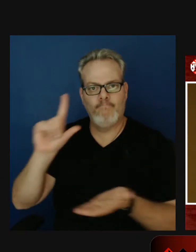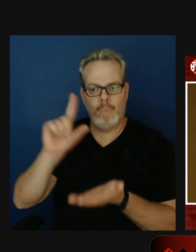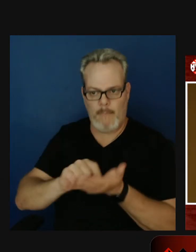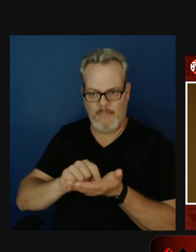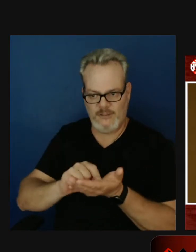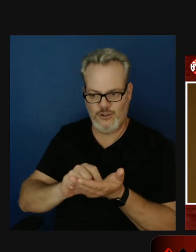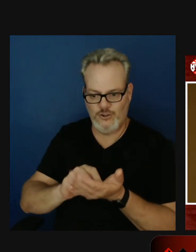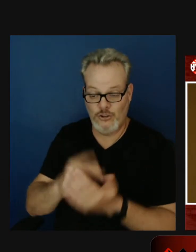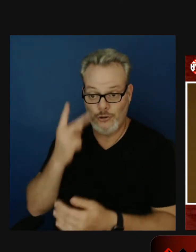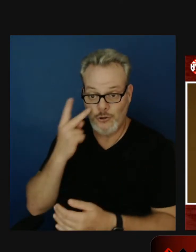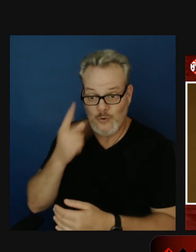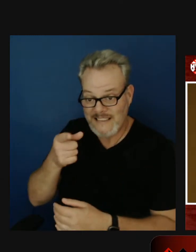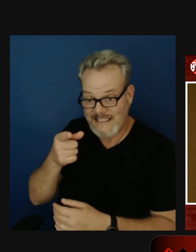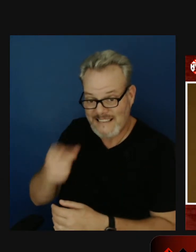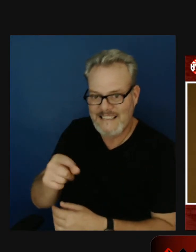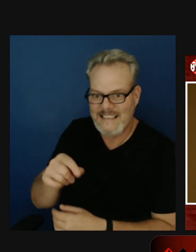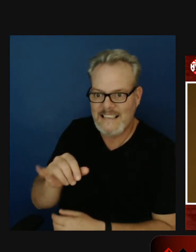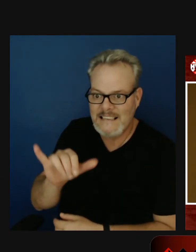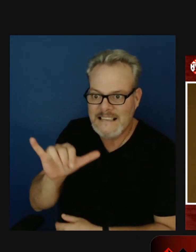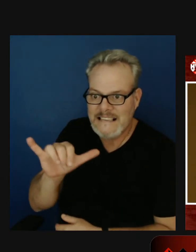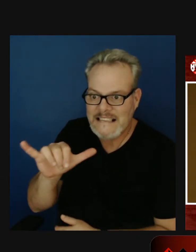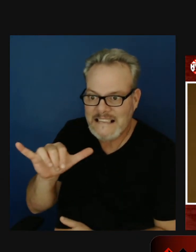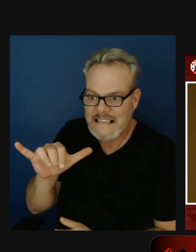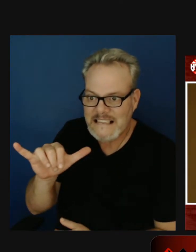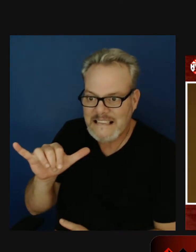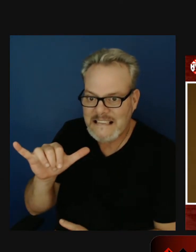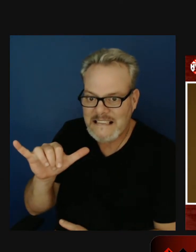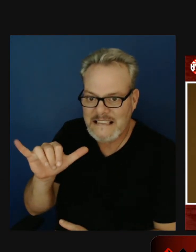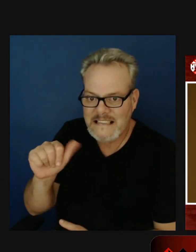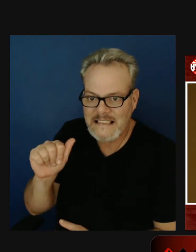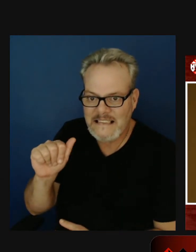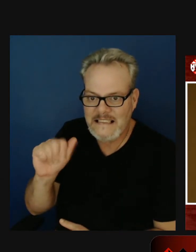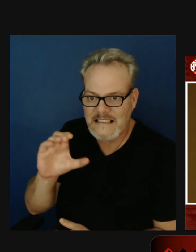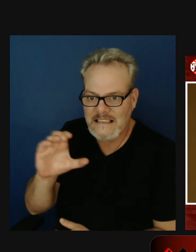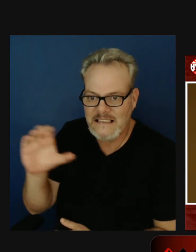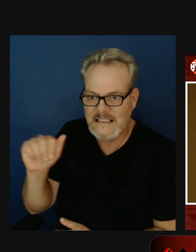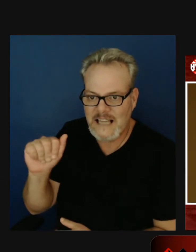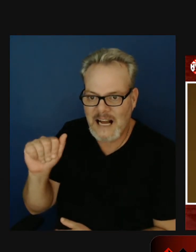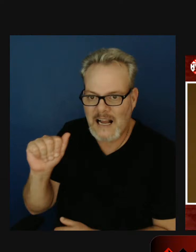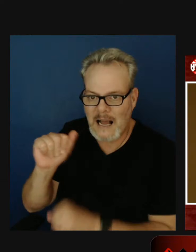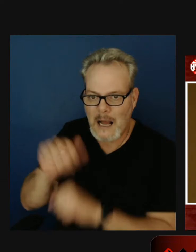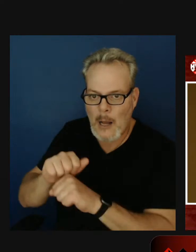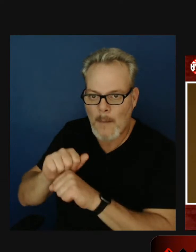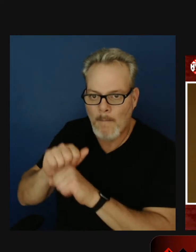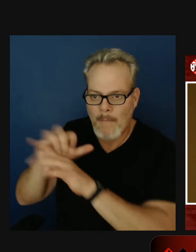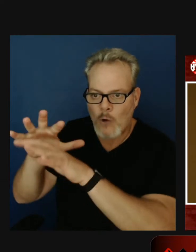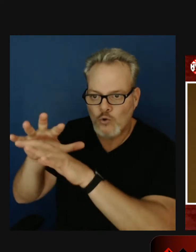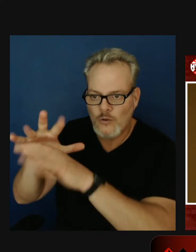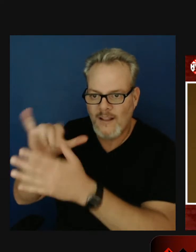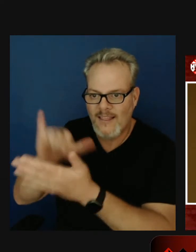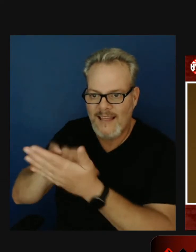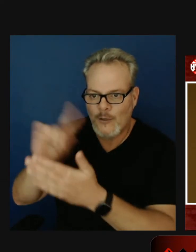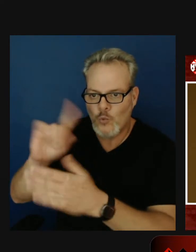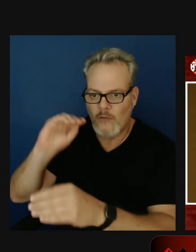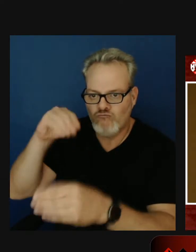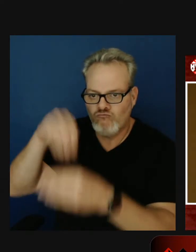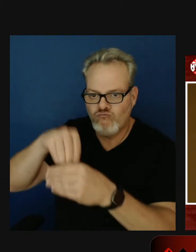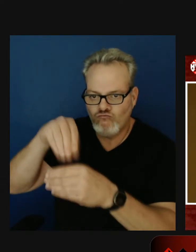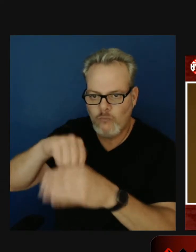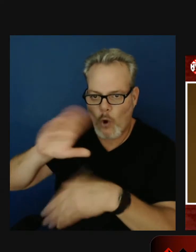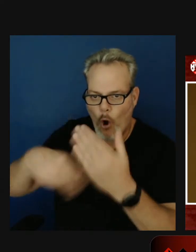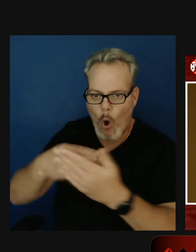can see here, this is Yucca Mountain. I assume everyone knows what Yucca Mountain is famous for. The nuclear repository that was built and has never